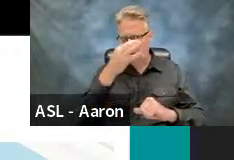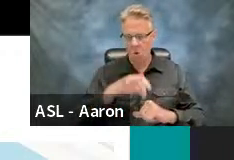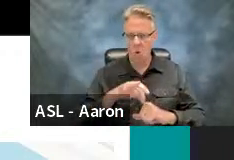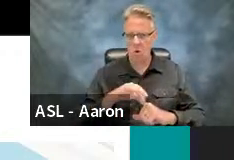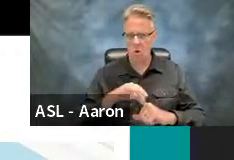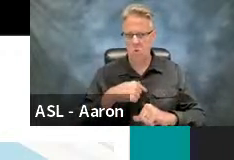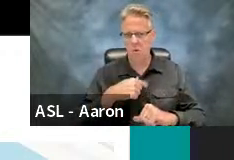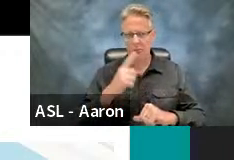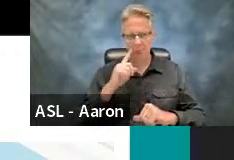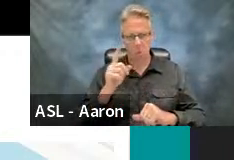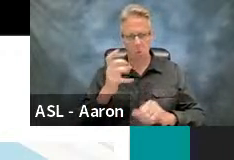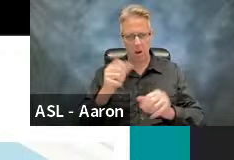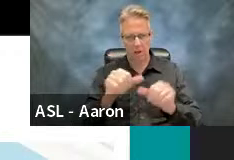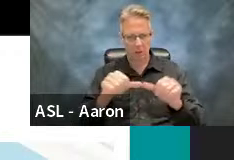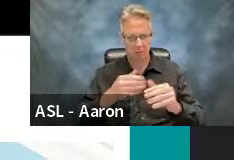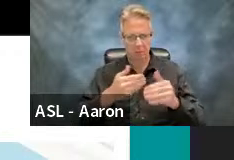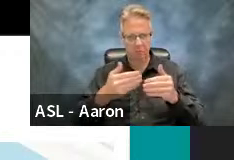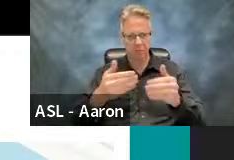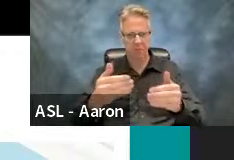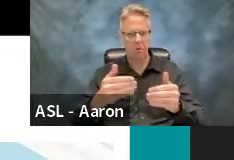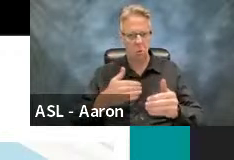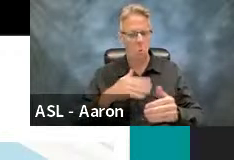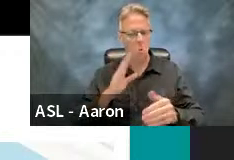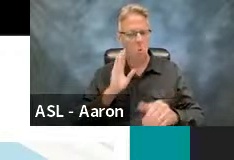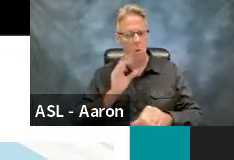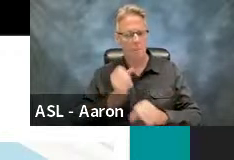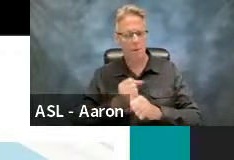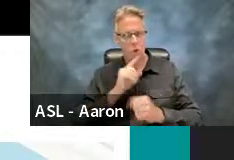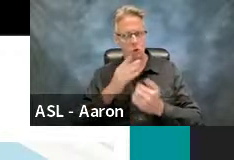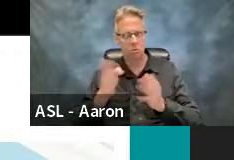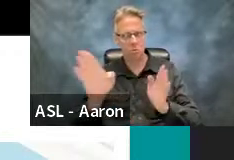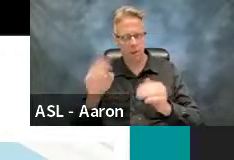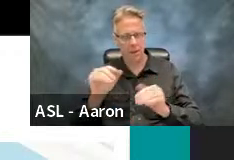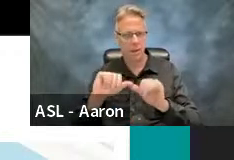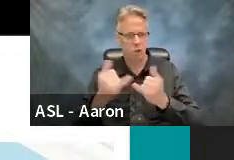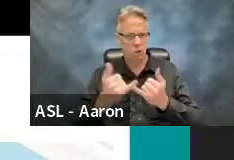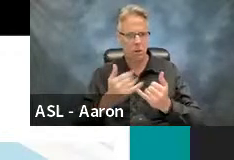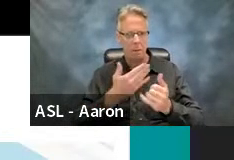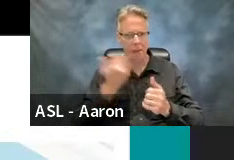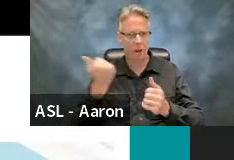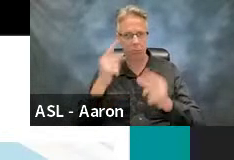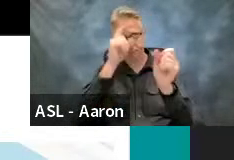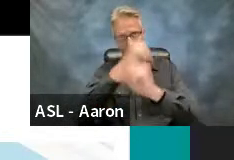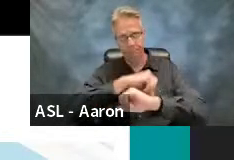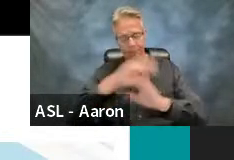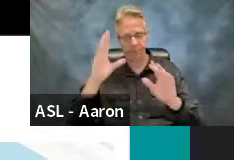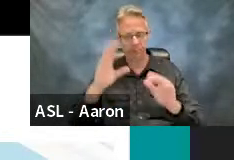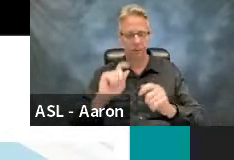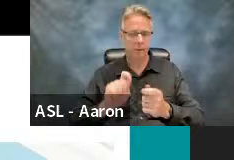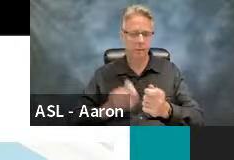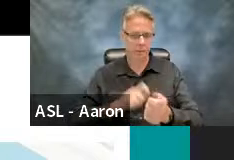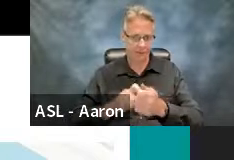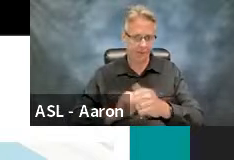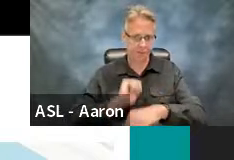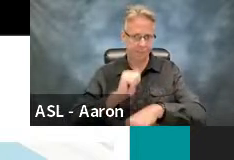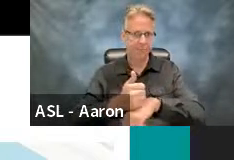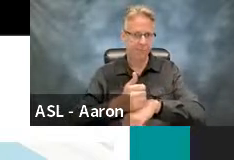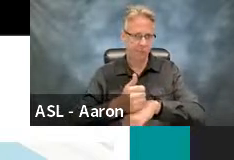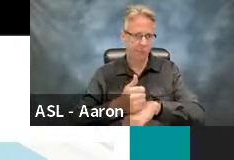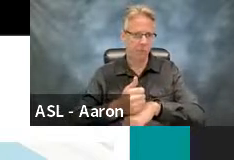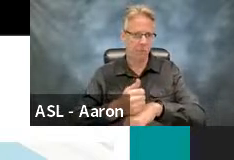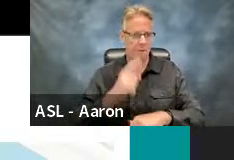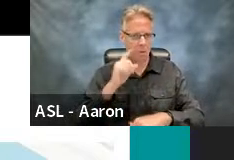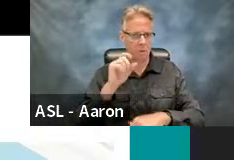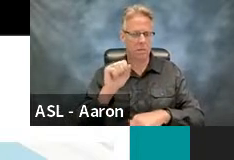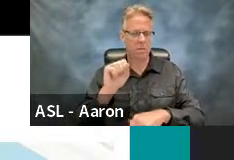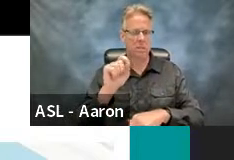want them, but we will be working with the public and the agencies to better understand the specific location of these